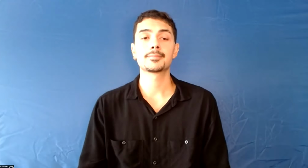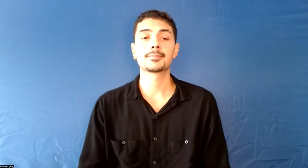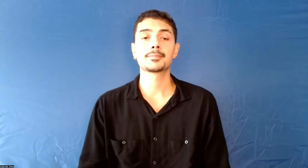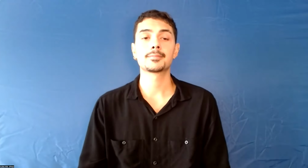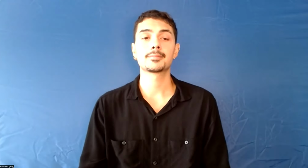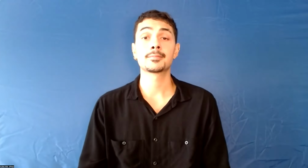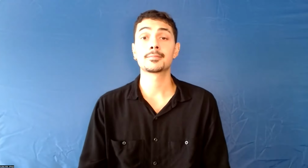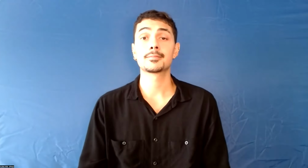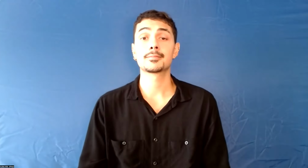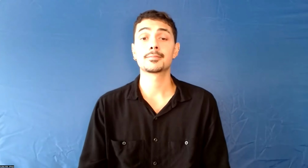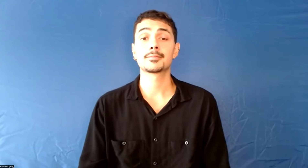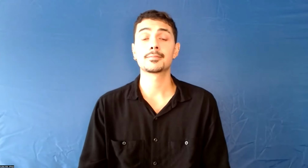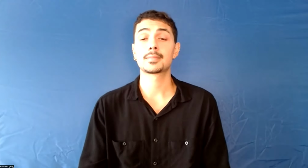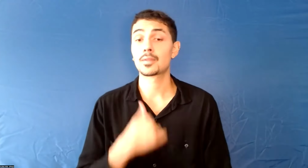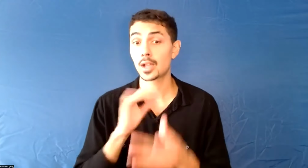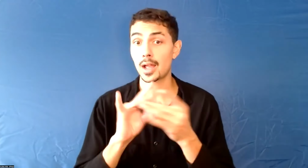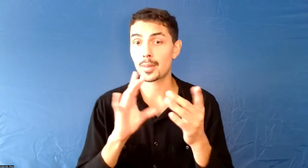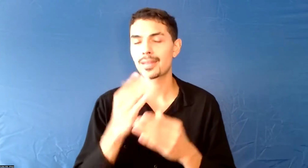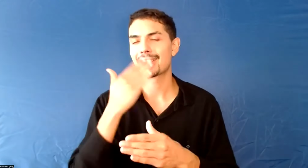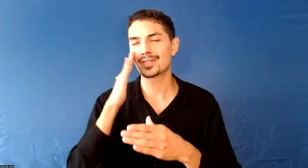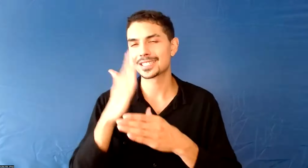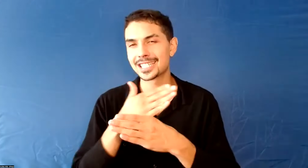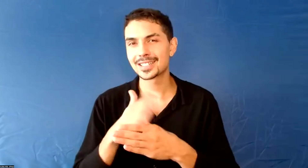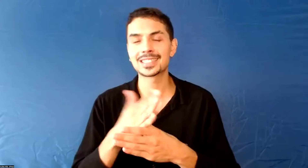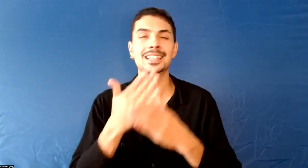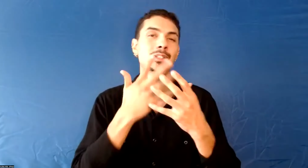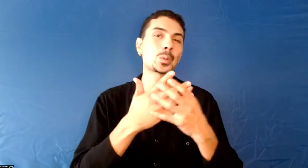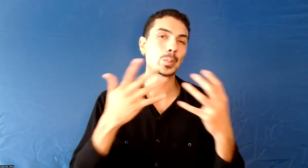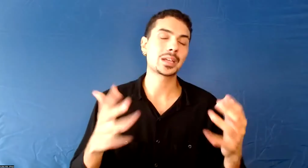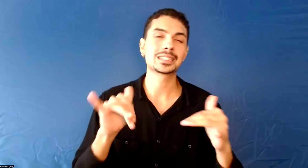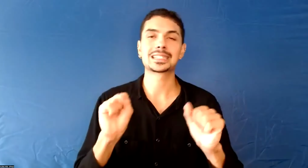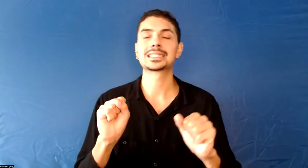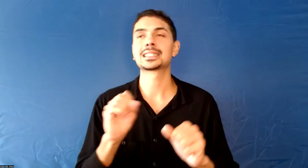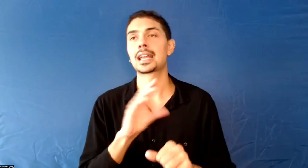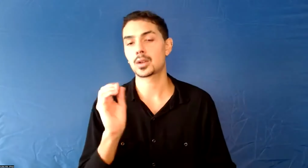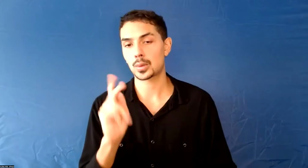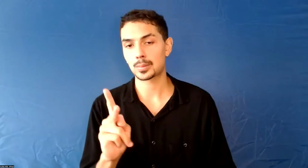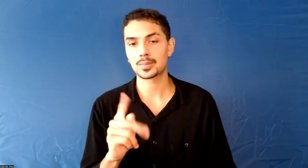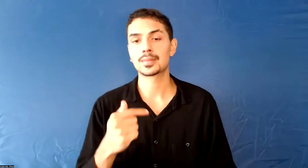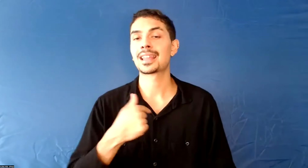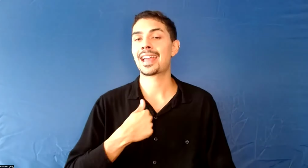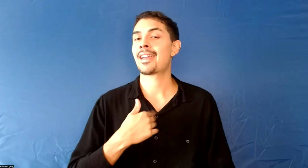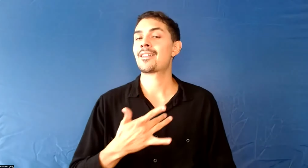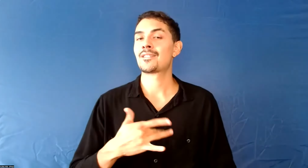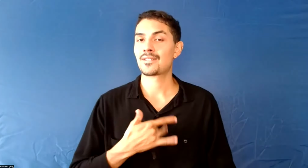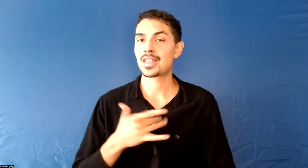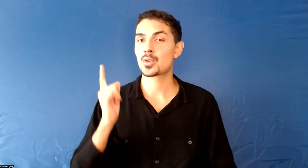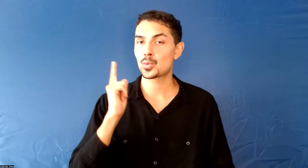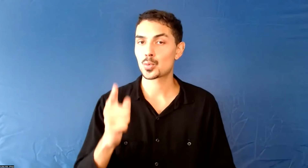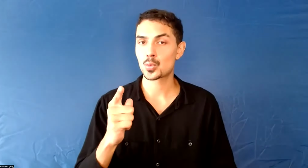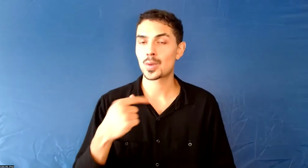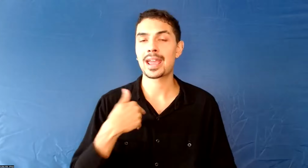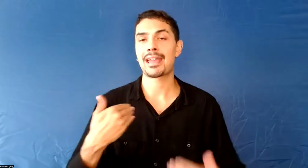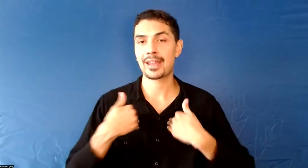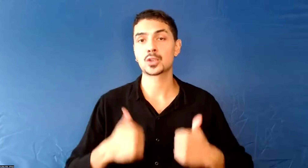So we have another comment. Thank you for sharing. Thank you all so much. Thank you. And okay, I feel you on that. I had a survivor